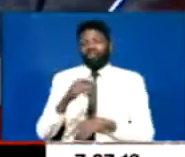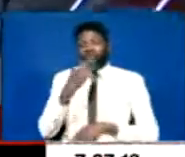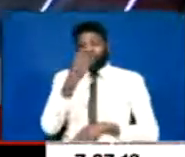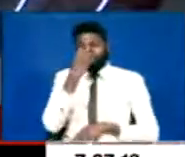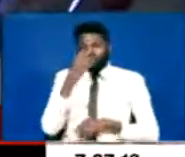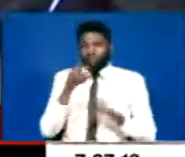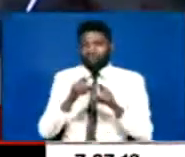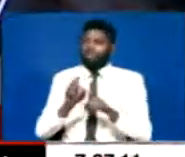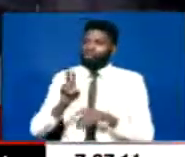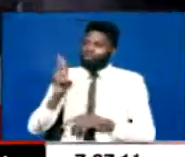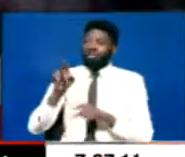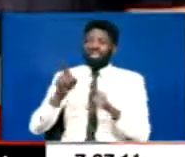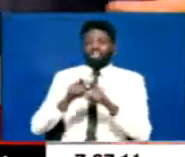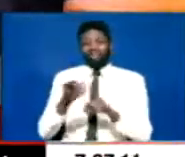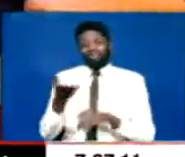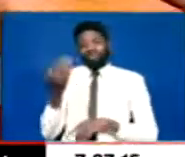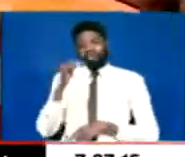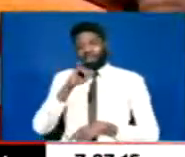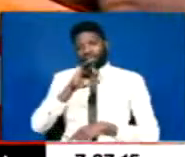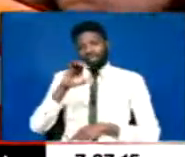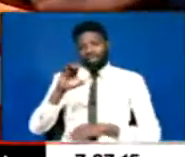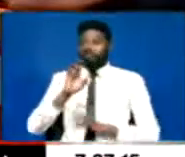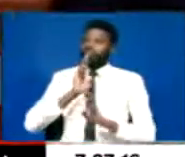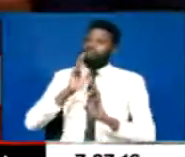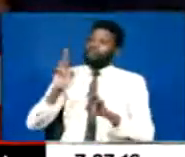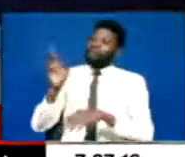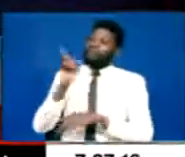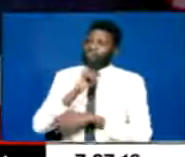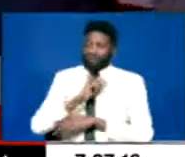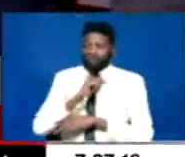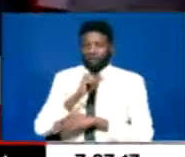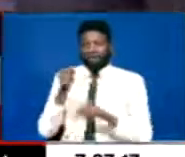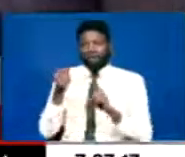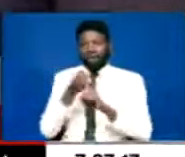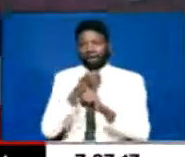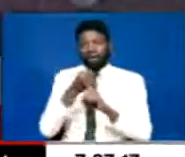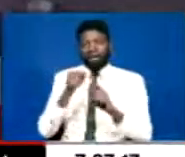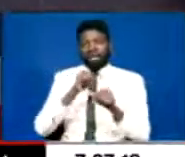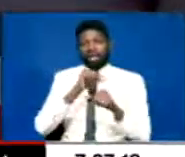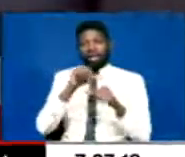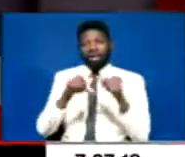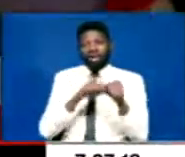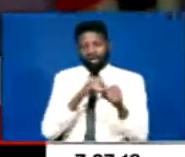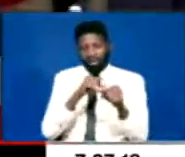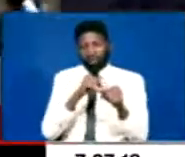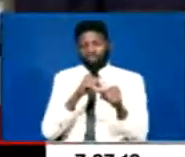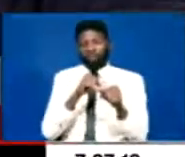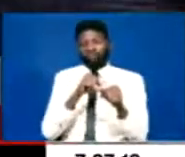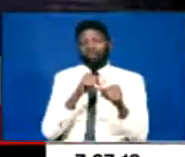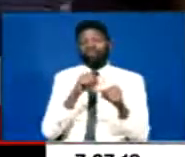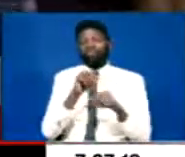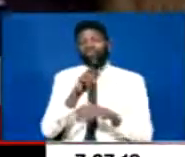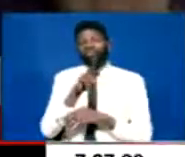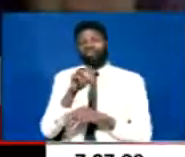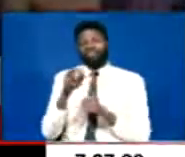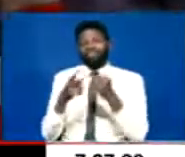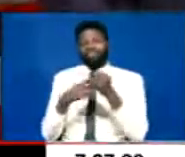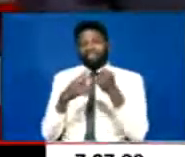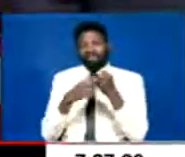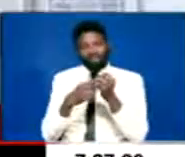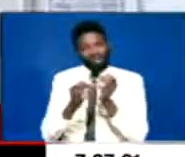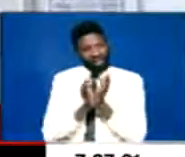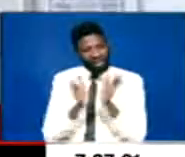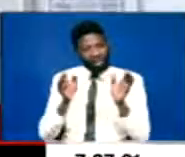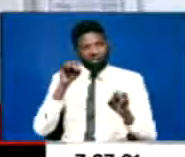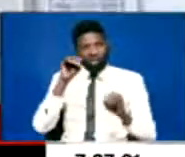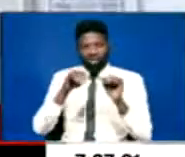by the International Criminal Court ICC for crimes against humanity in the chaos emanating from the 2007 general election, the